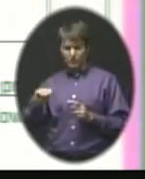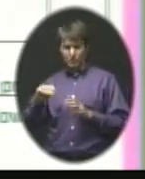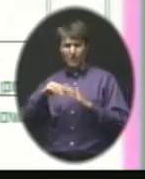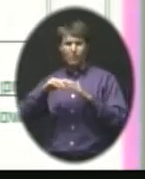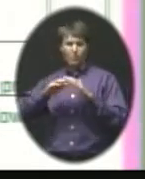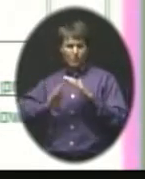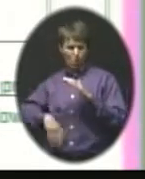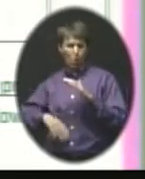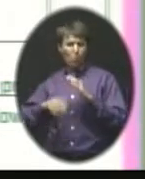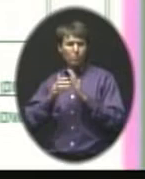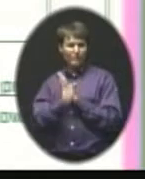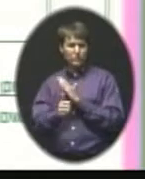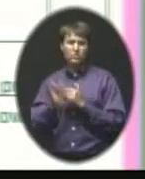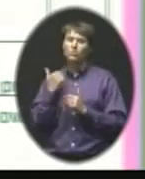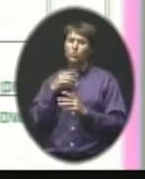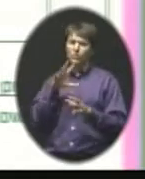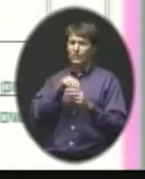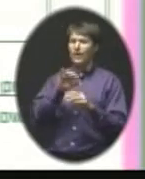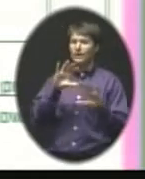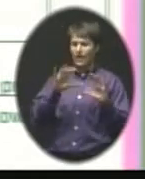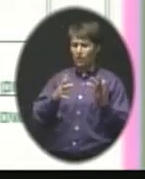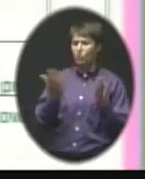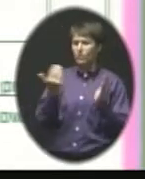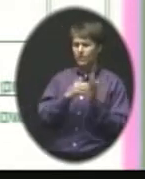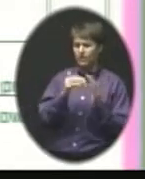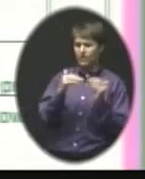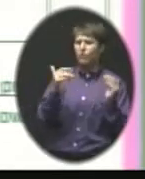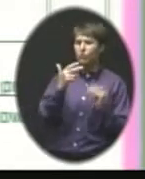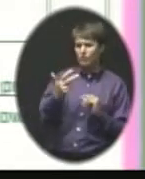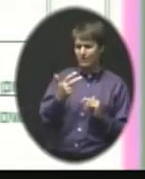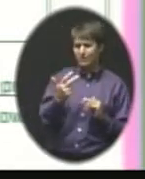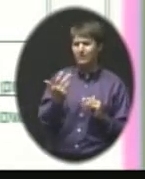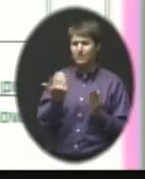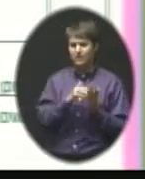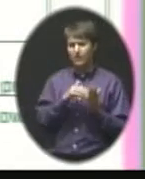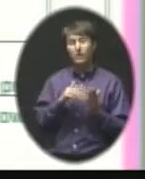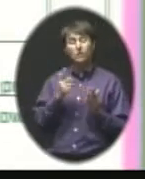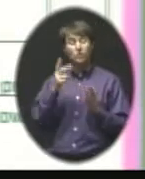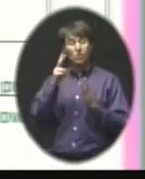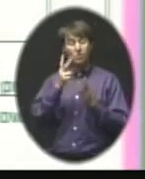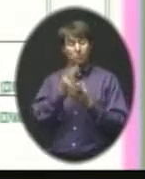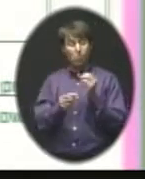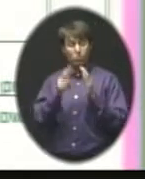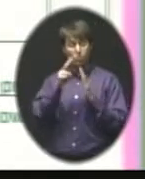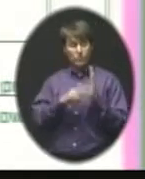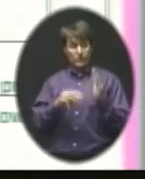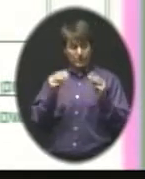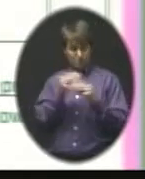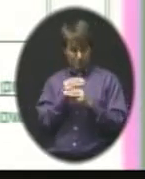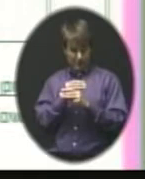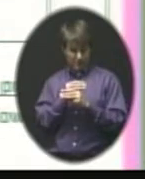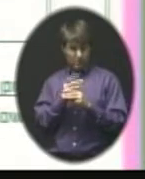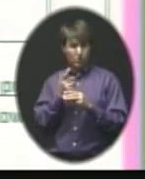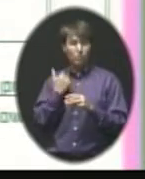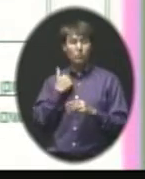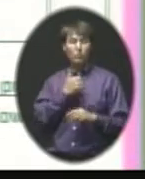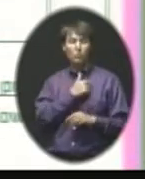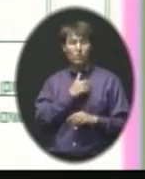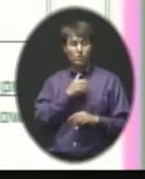proficient. We fall within that category of transitioning. So both reading and math, when we look at achievement, we're a